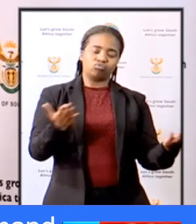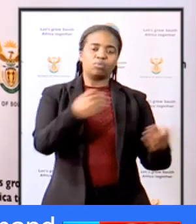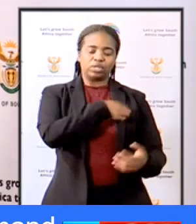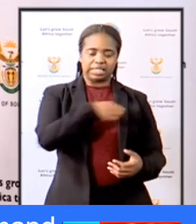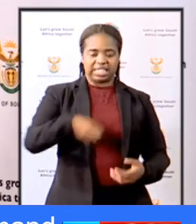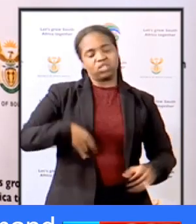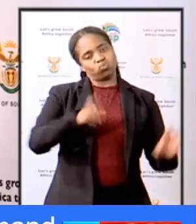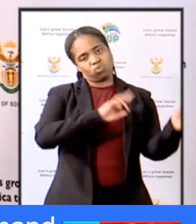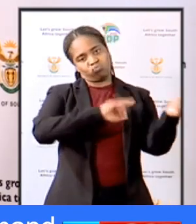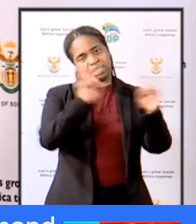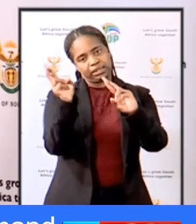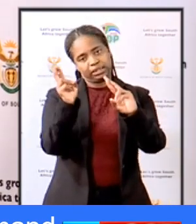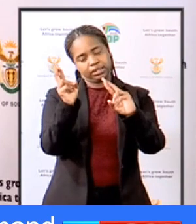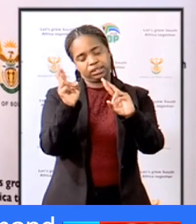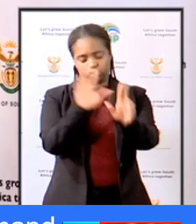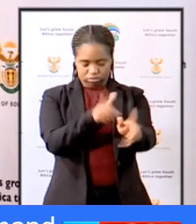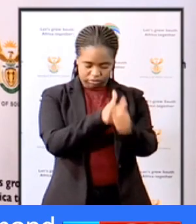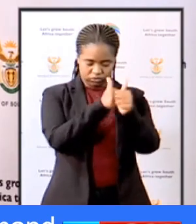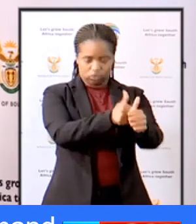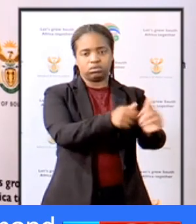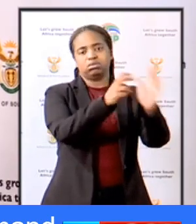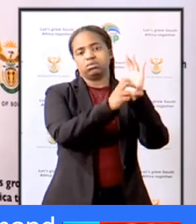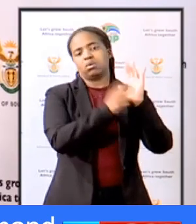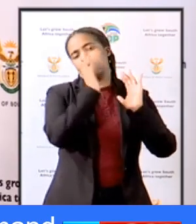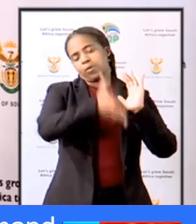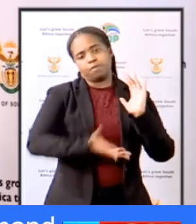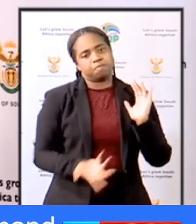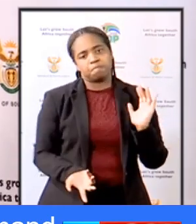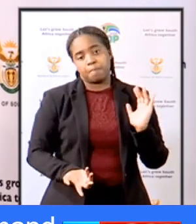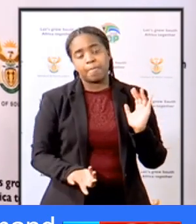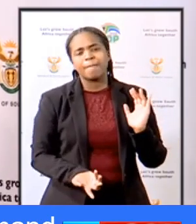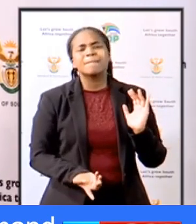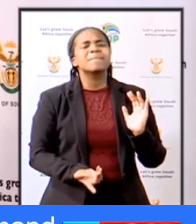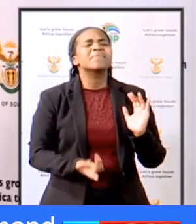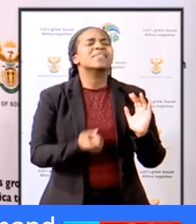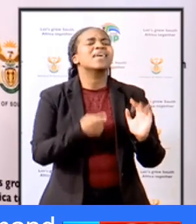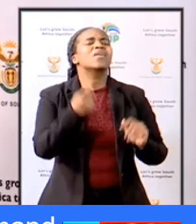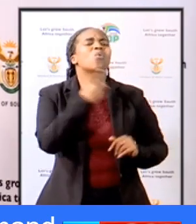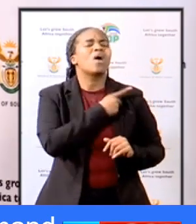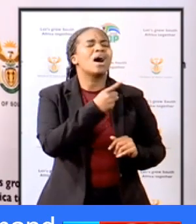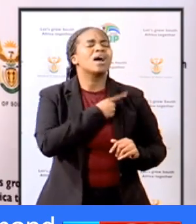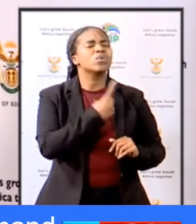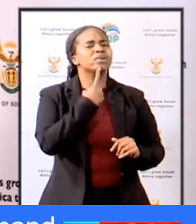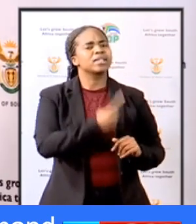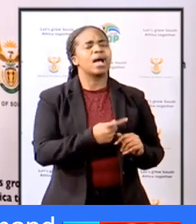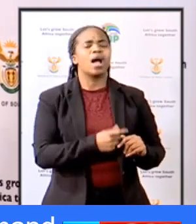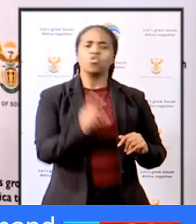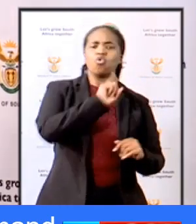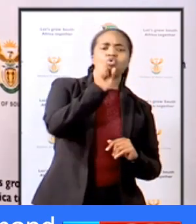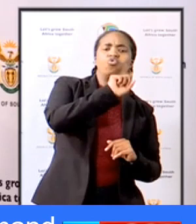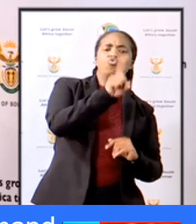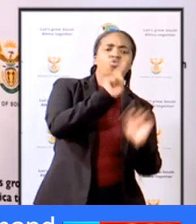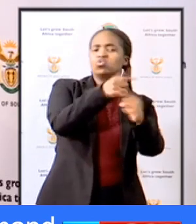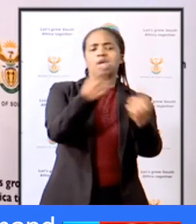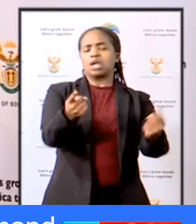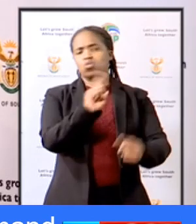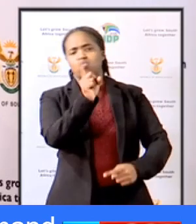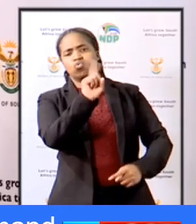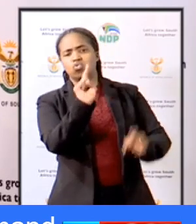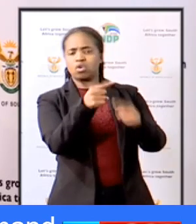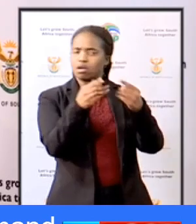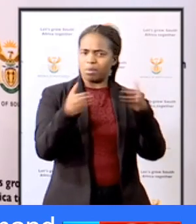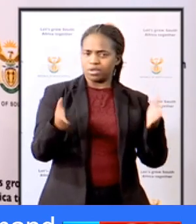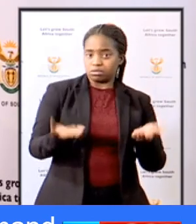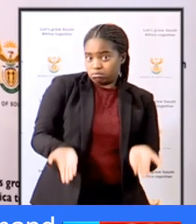are ready to adhere to all these measures. On what basis would we then have said, no, you can't, you can't